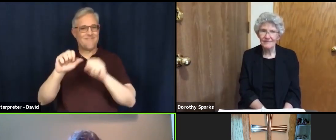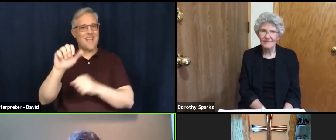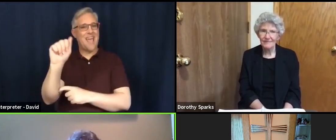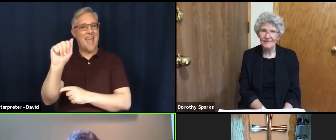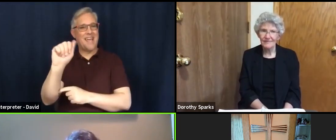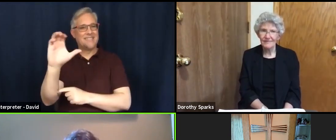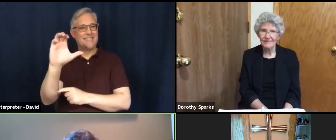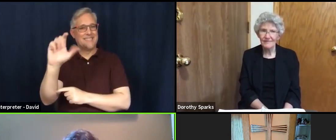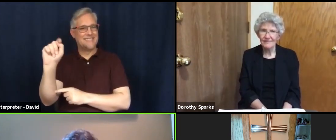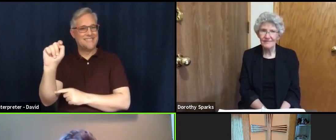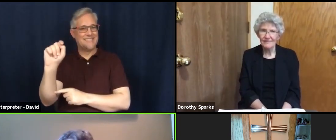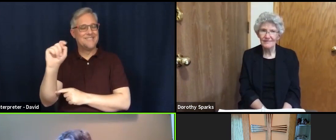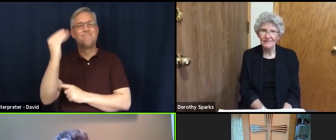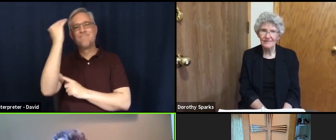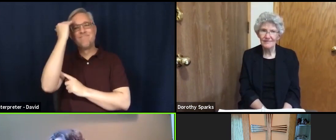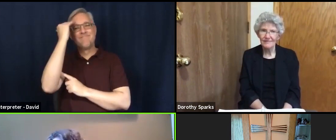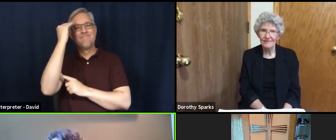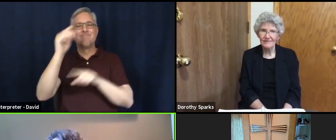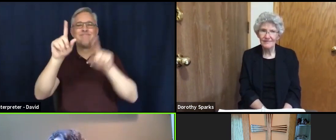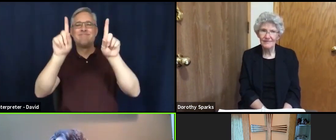into college.